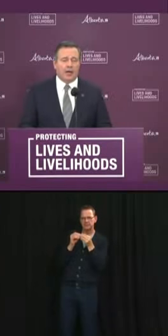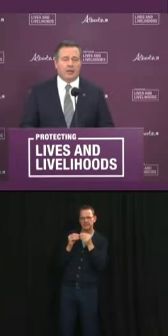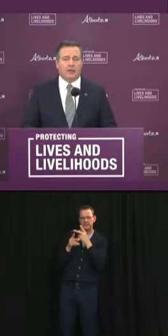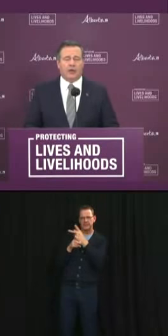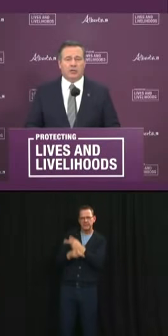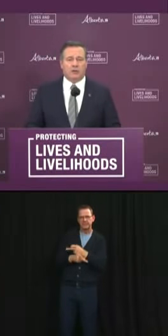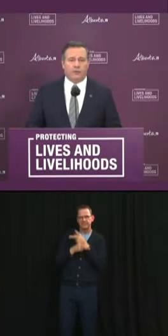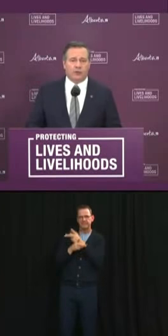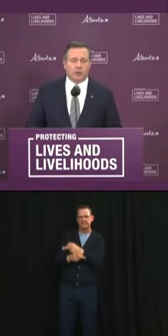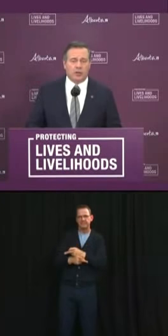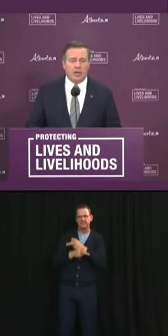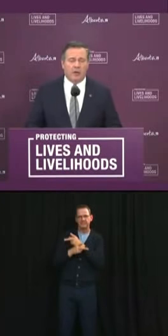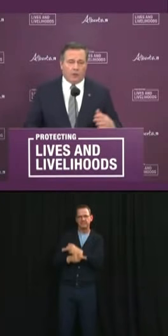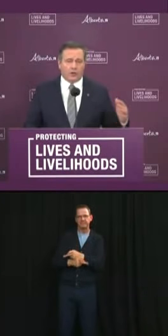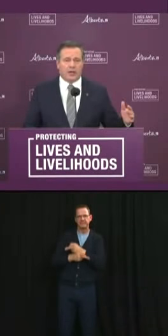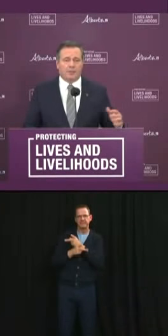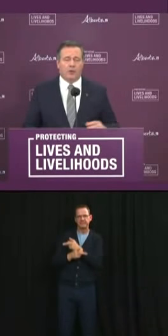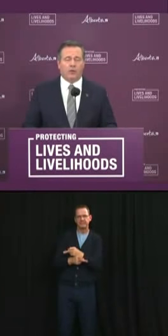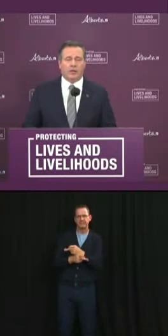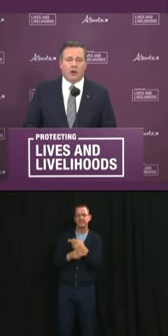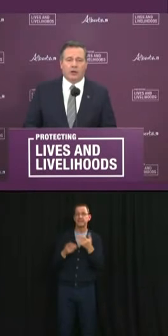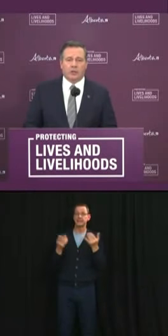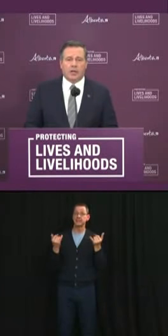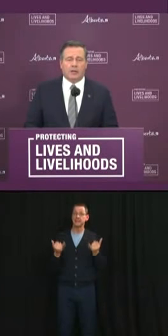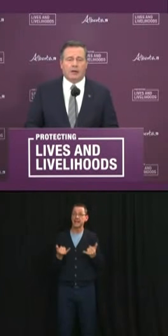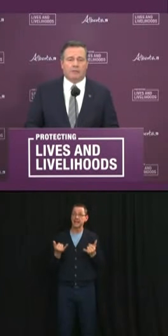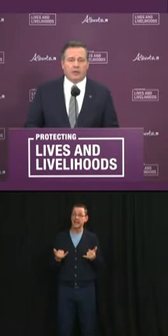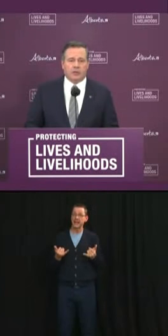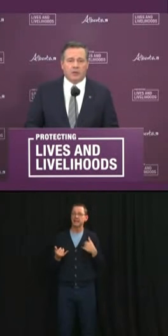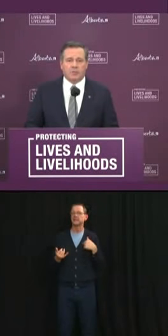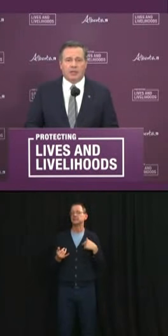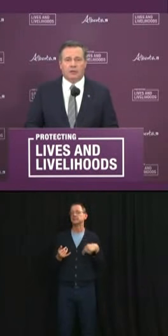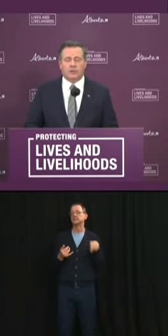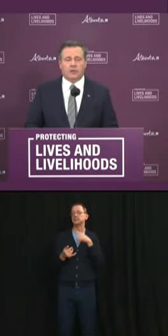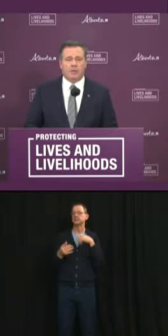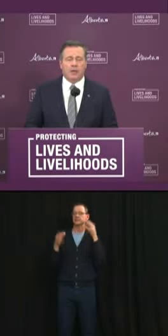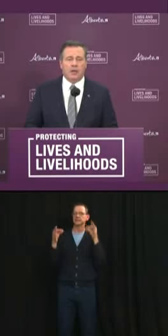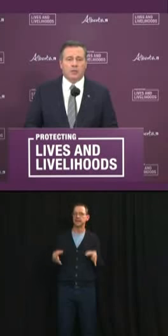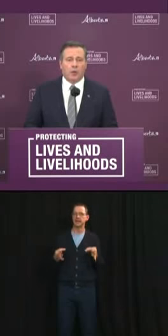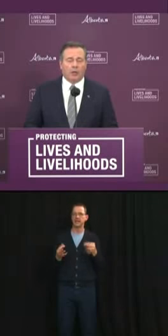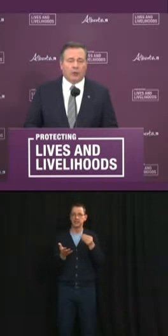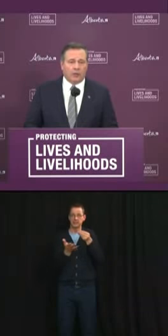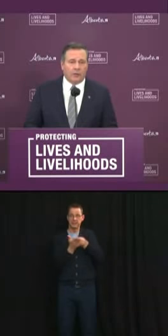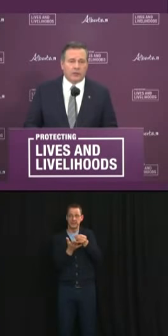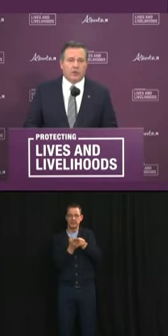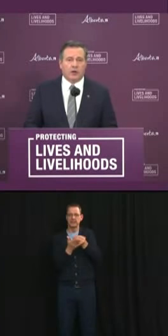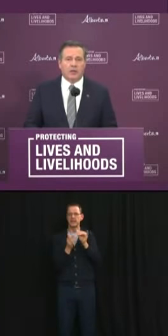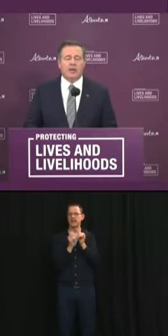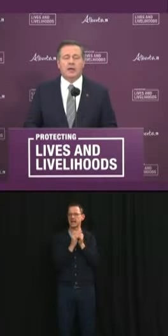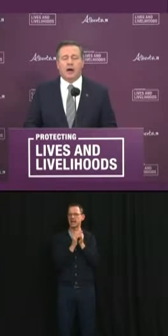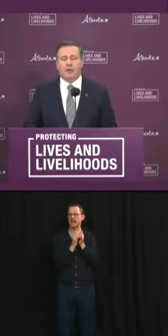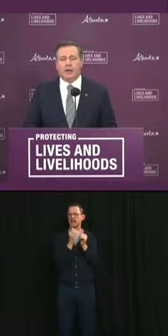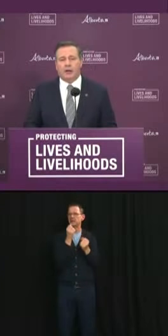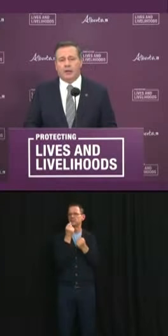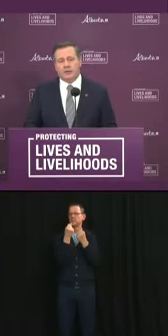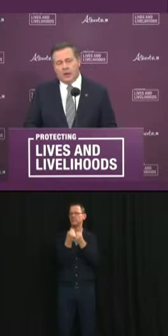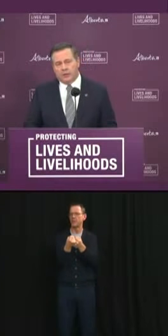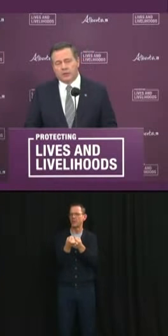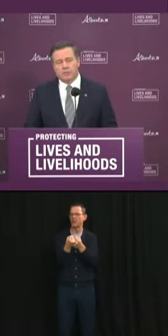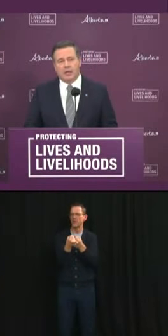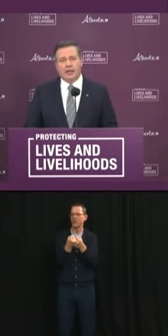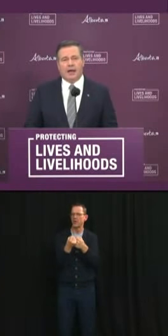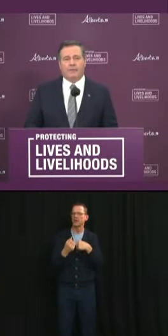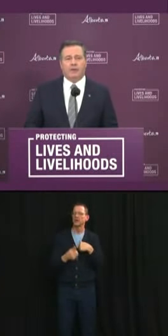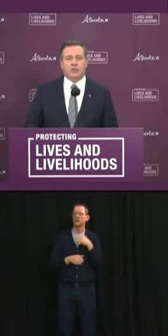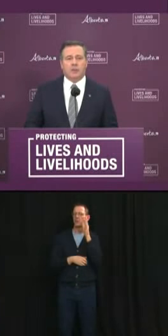on that in the very near future. For example, we acknowledge that restaurants may lose some spoilable inventory, that